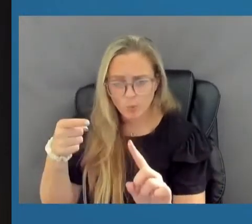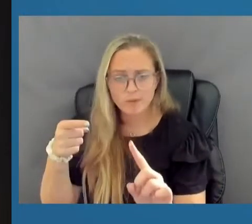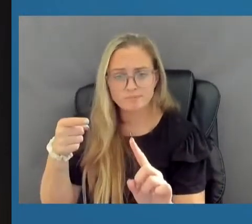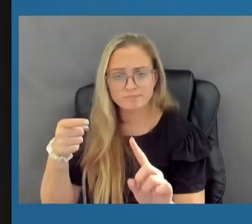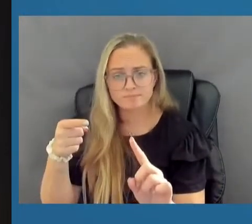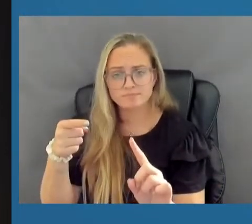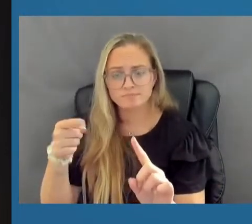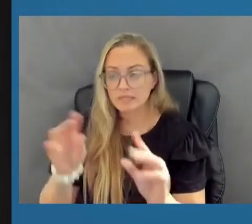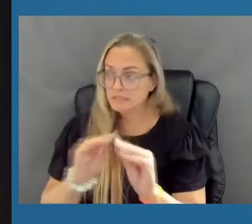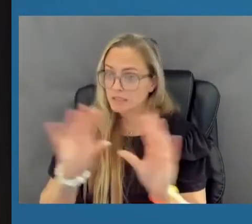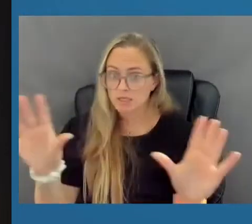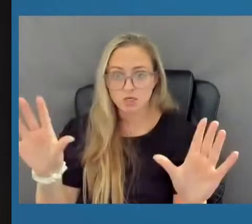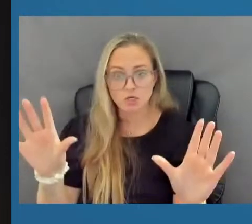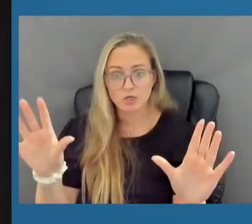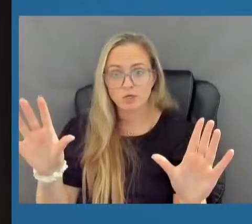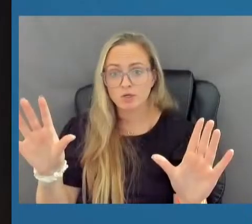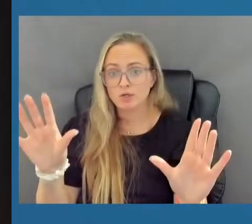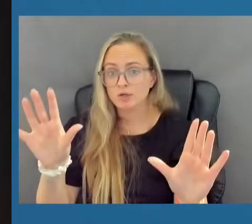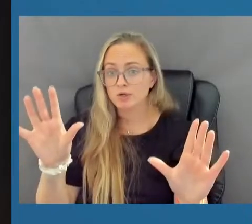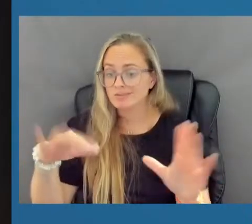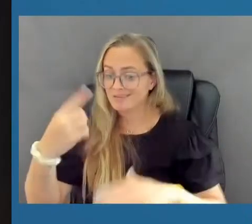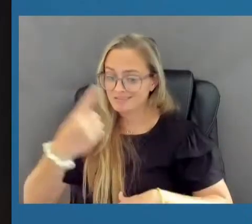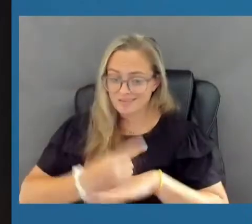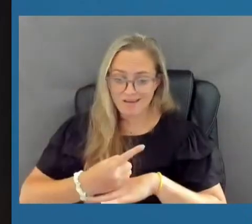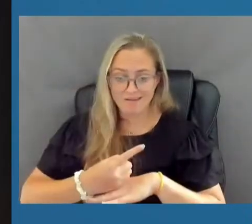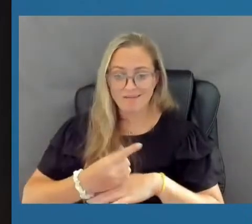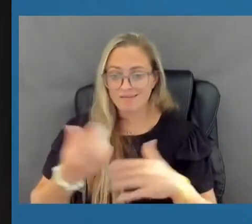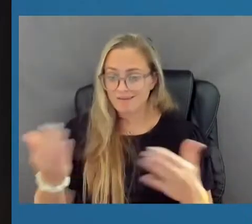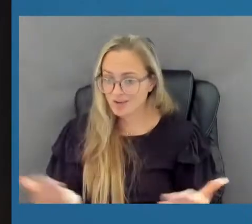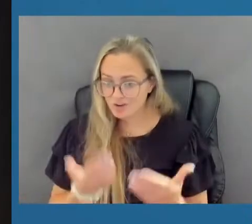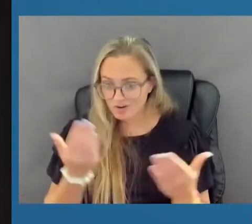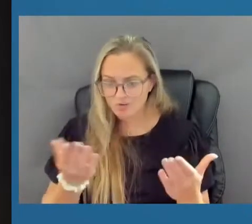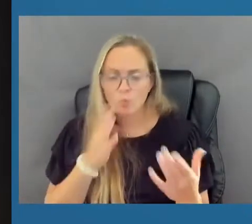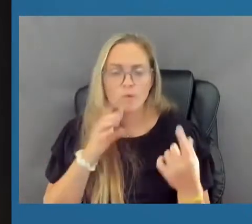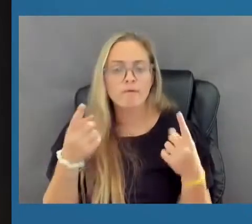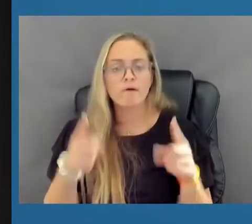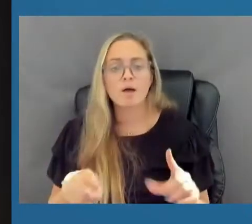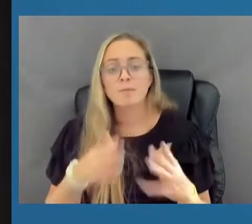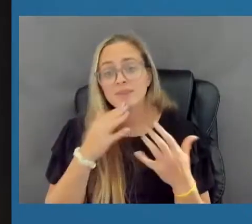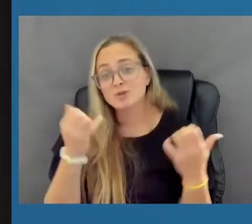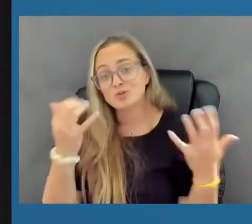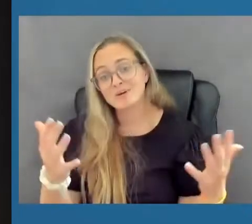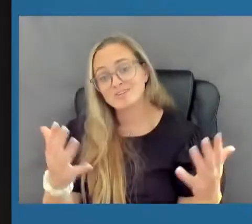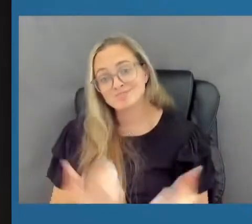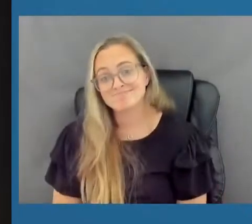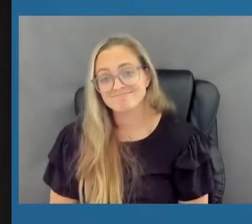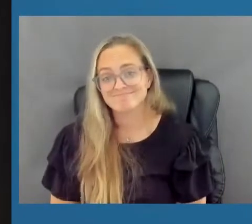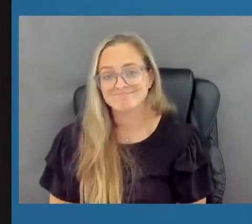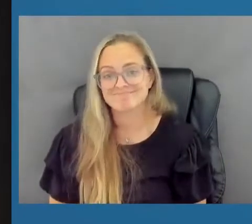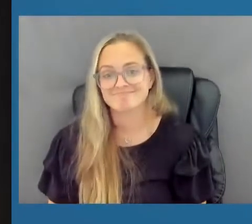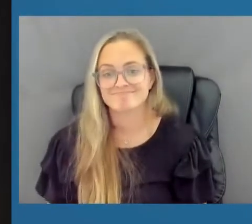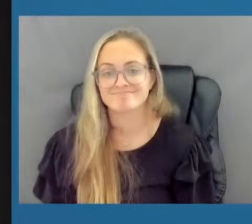Crystal clear on this day here in Schenectady. It is happening. Thank you very much, everybody.